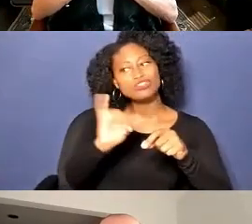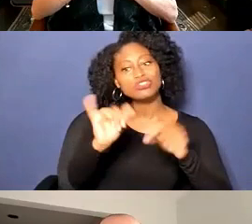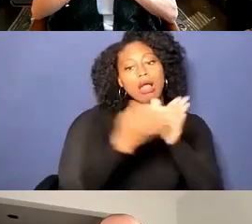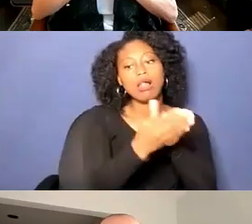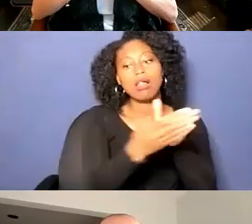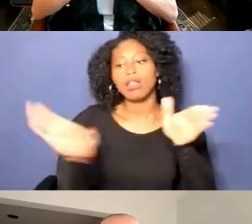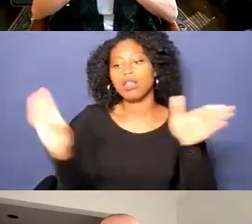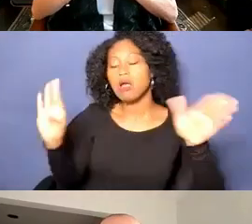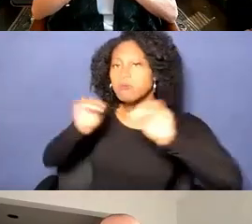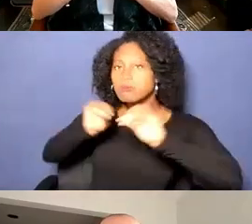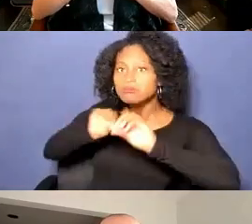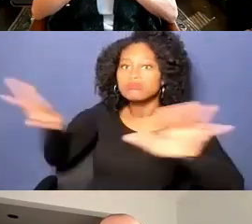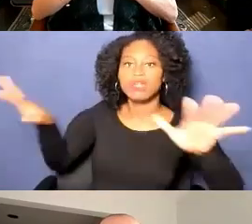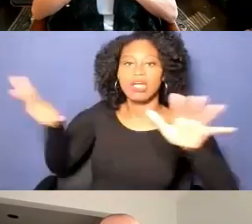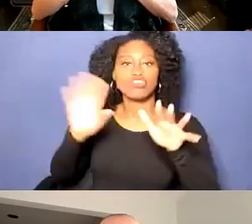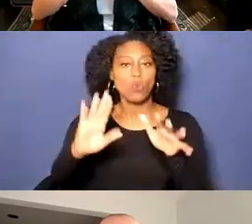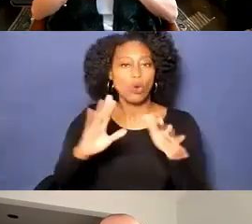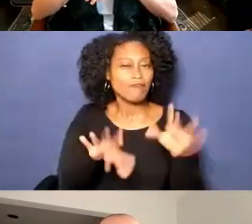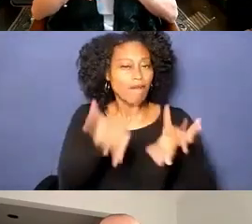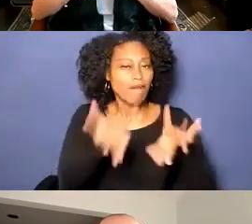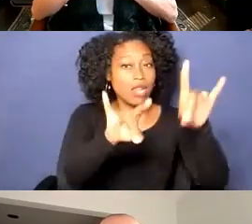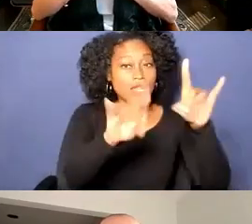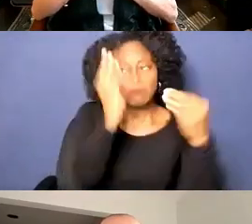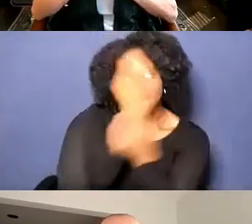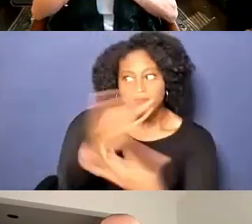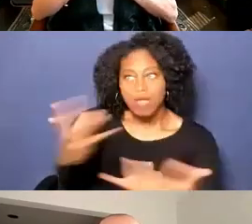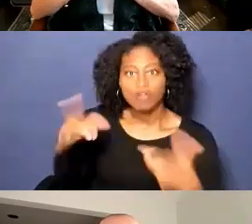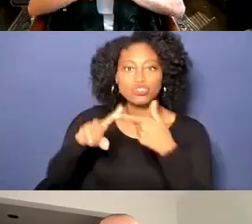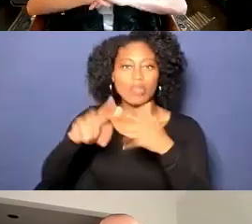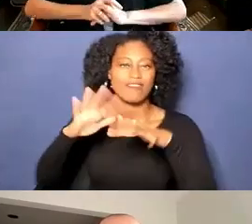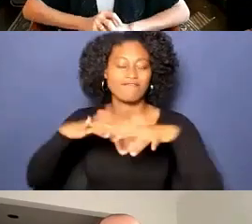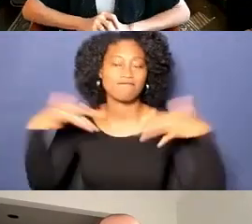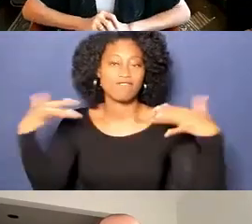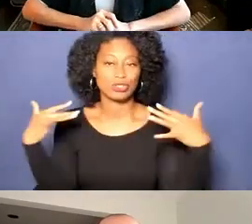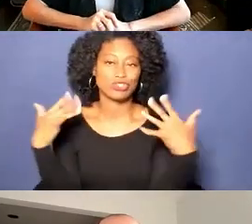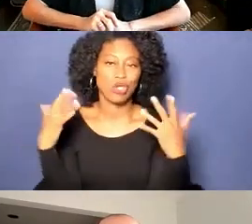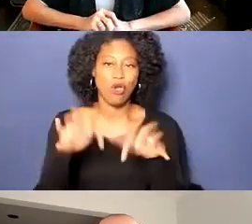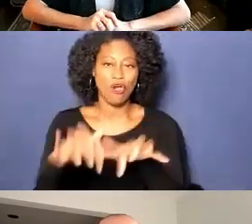both possible and feasible. Next slide, George.